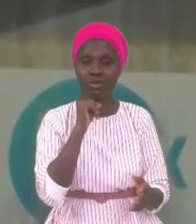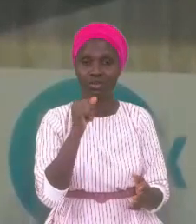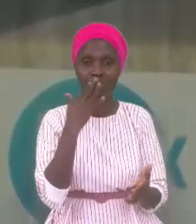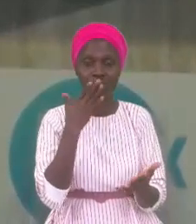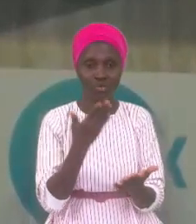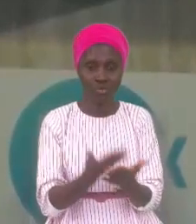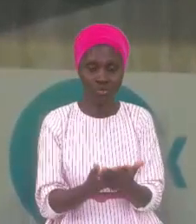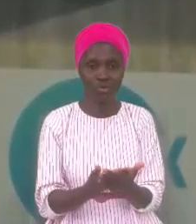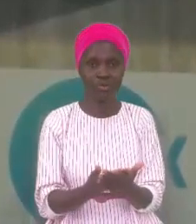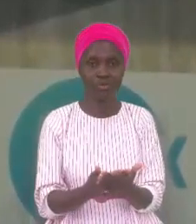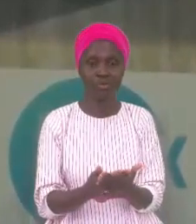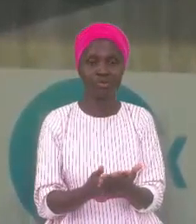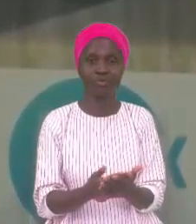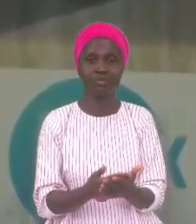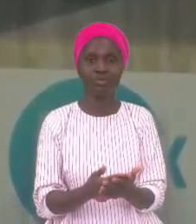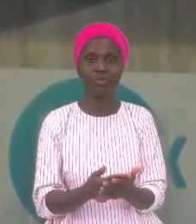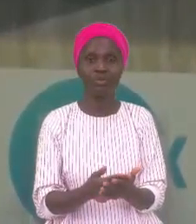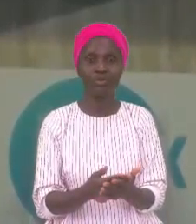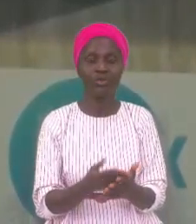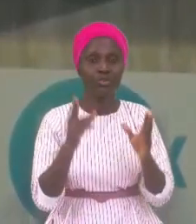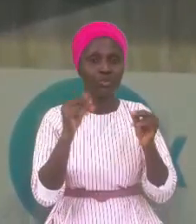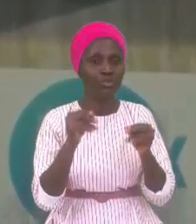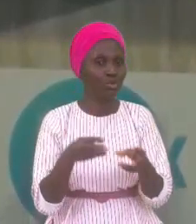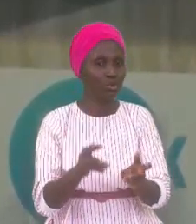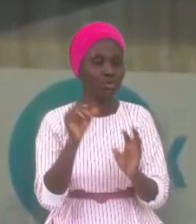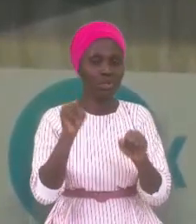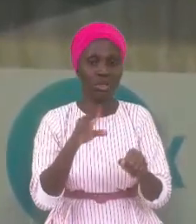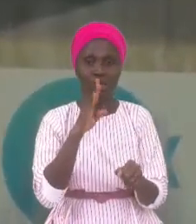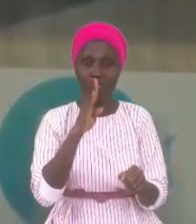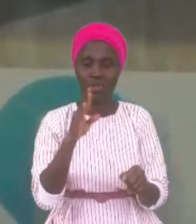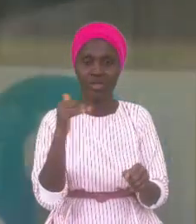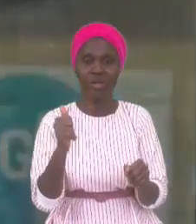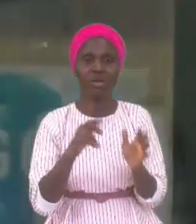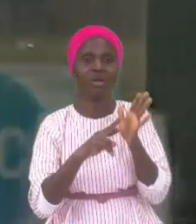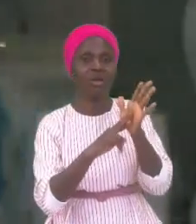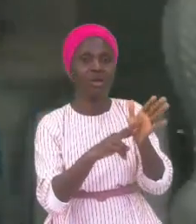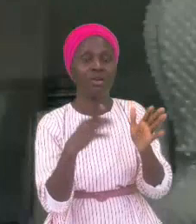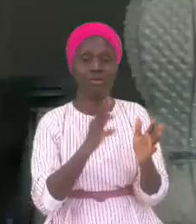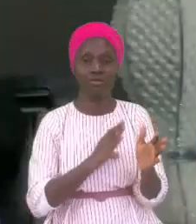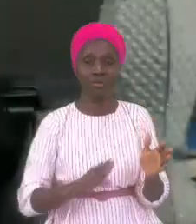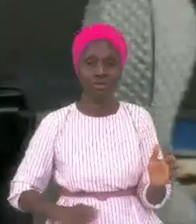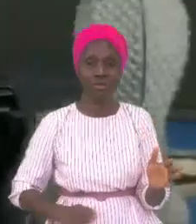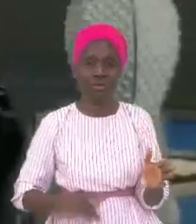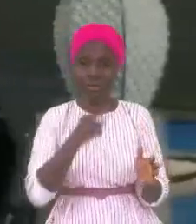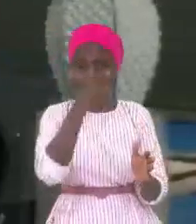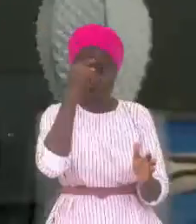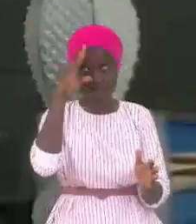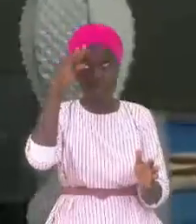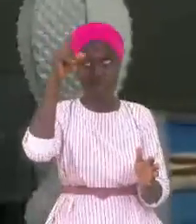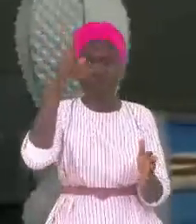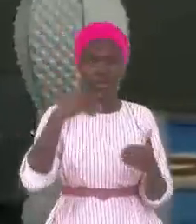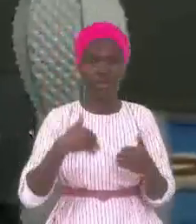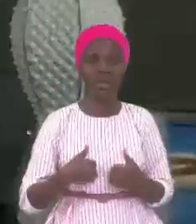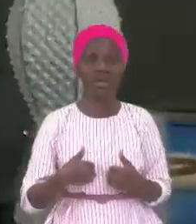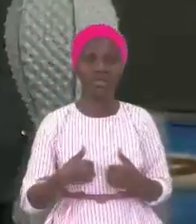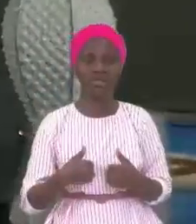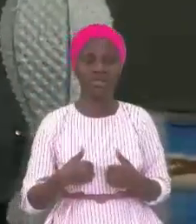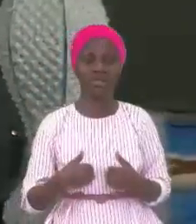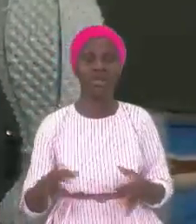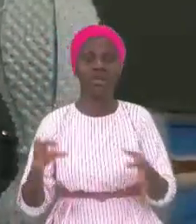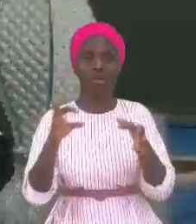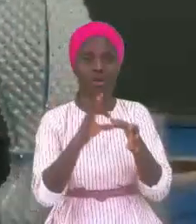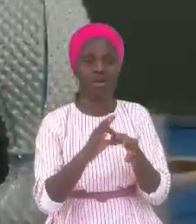no way you can be an ambassador of Christ, because he has reconciled us unto himself, and after that